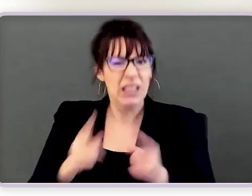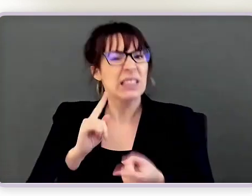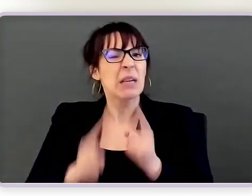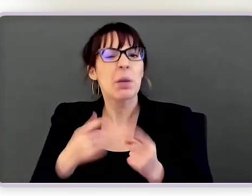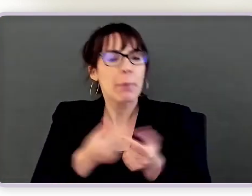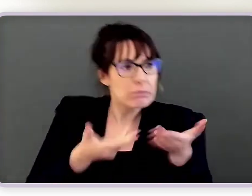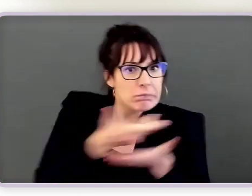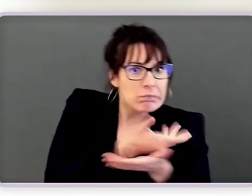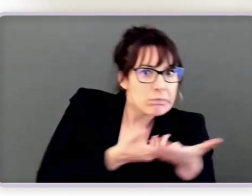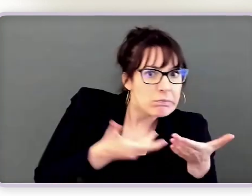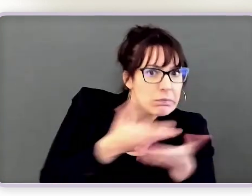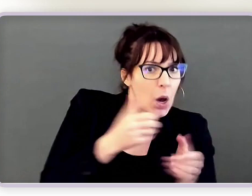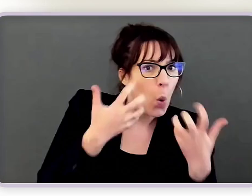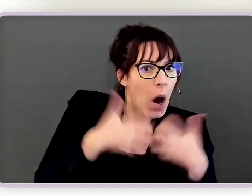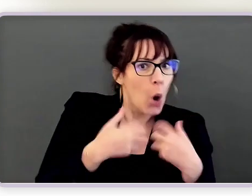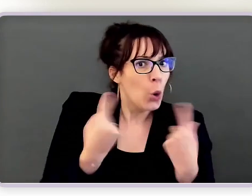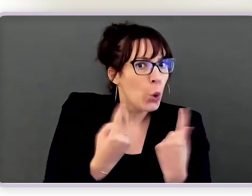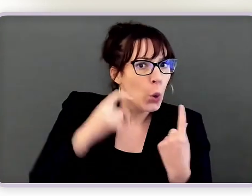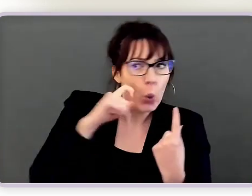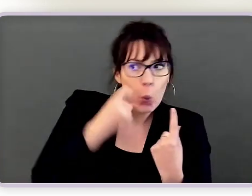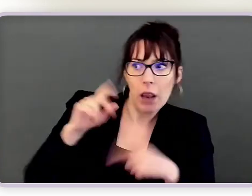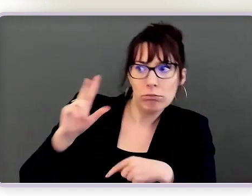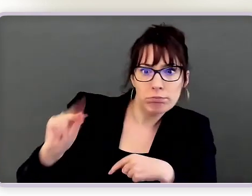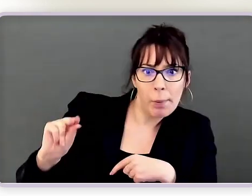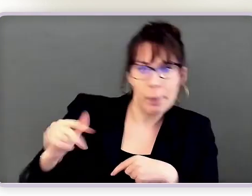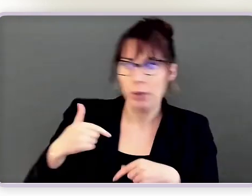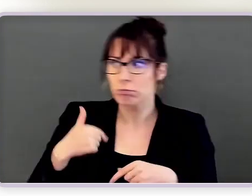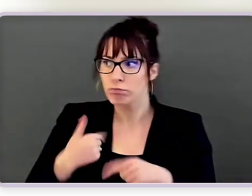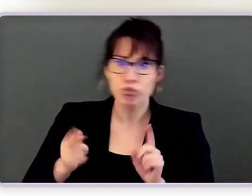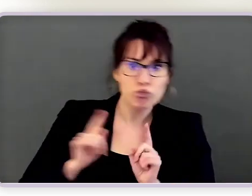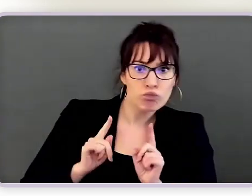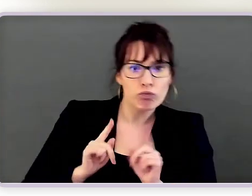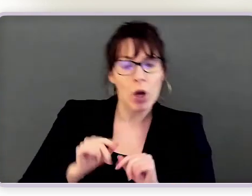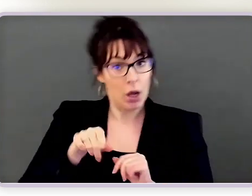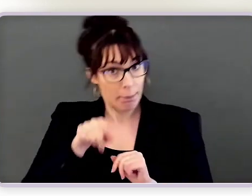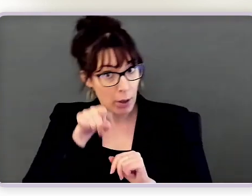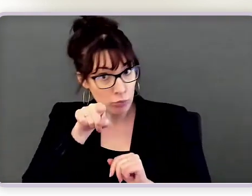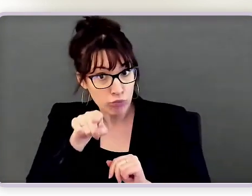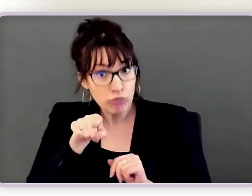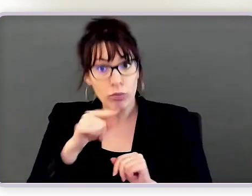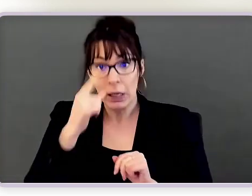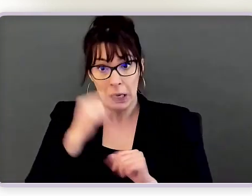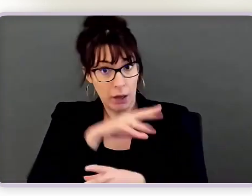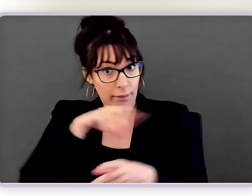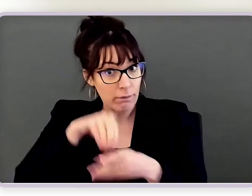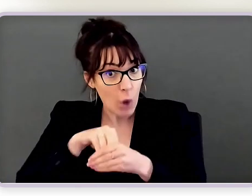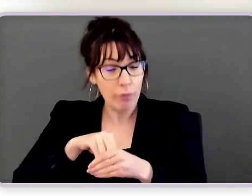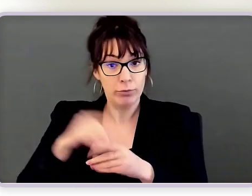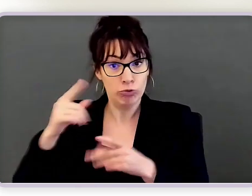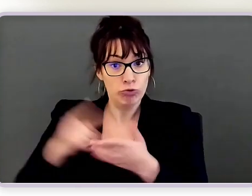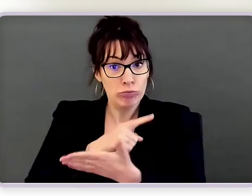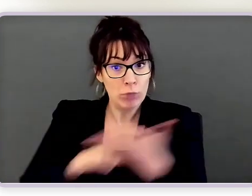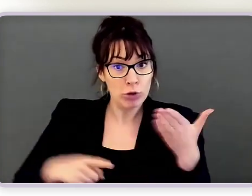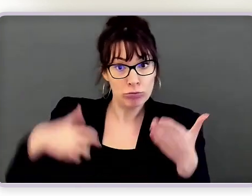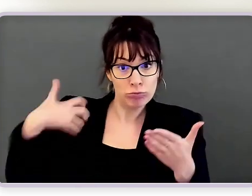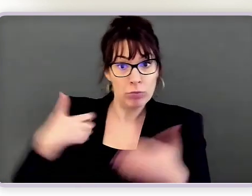a mediation, but you can still be very involved in any discrimination complaint if you get lawyers involved.